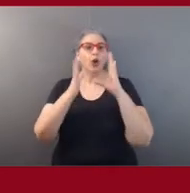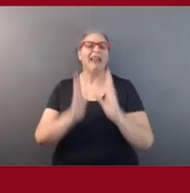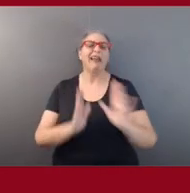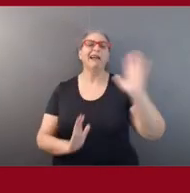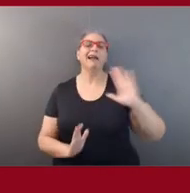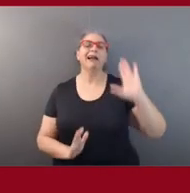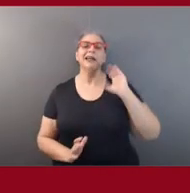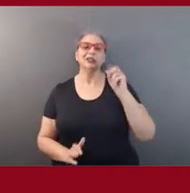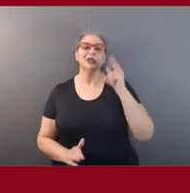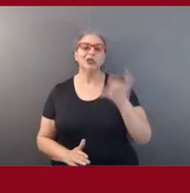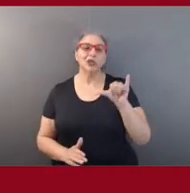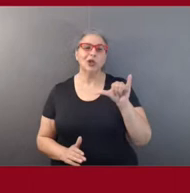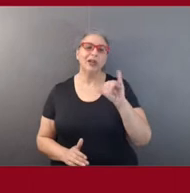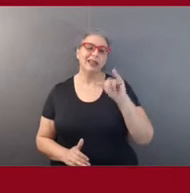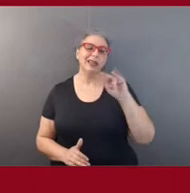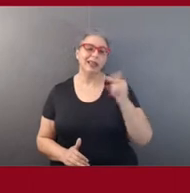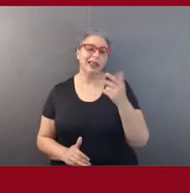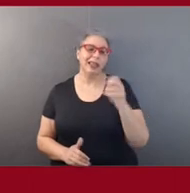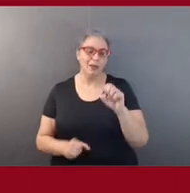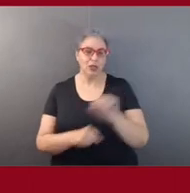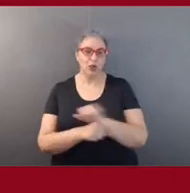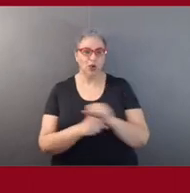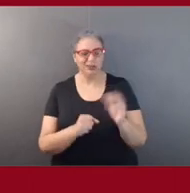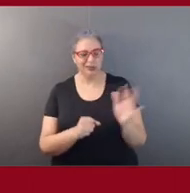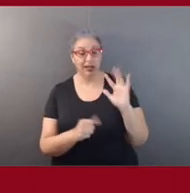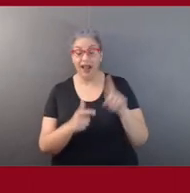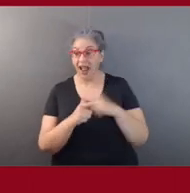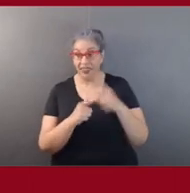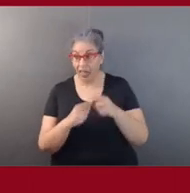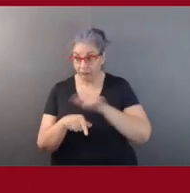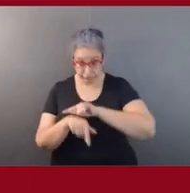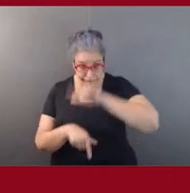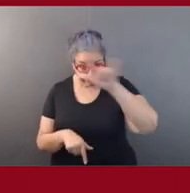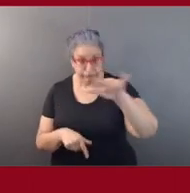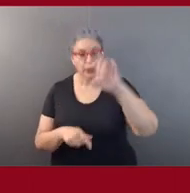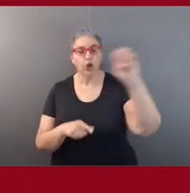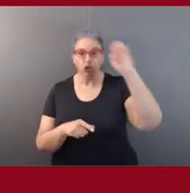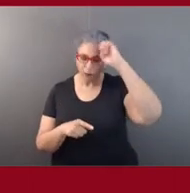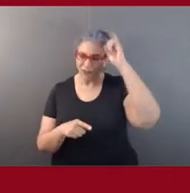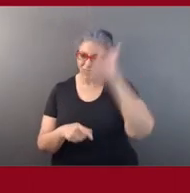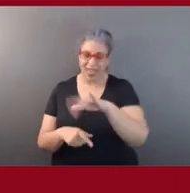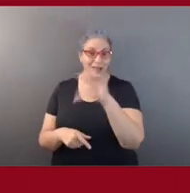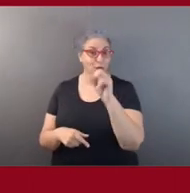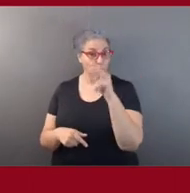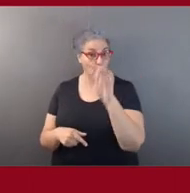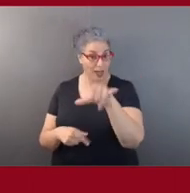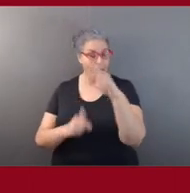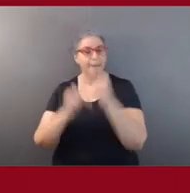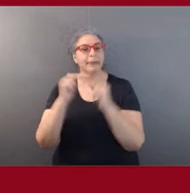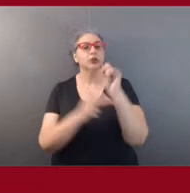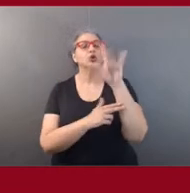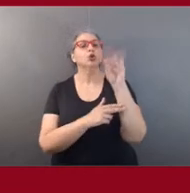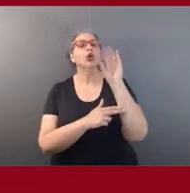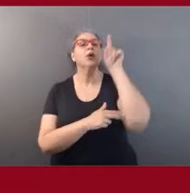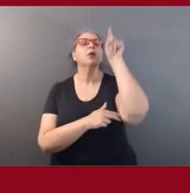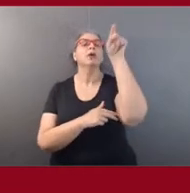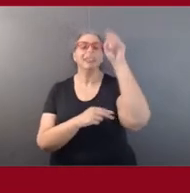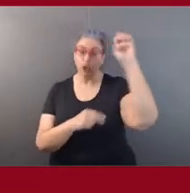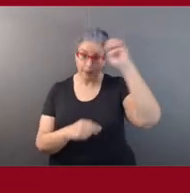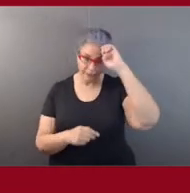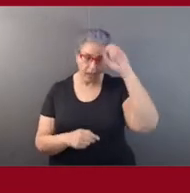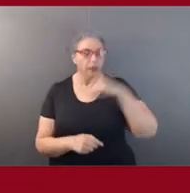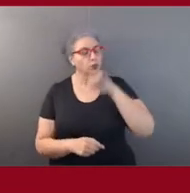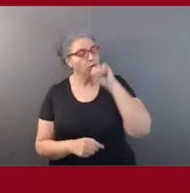day. And then that took me over to Europe to help build a studio over there. And I loved the way the Europeans